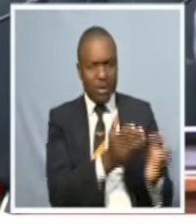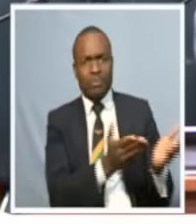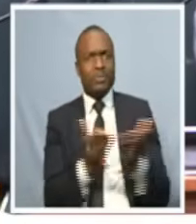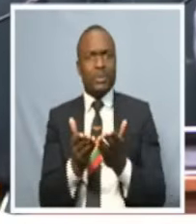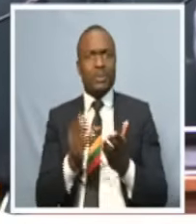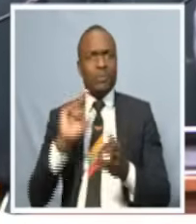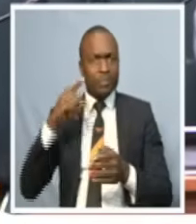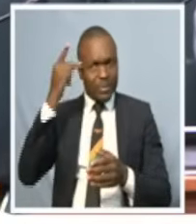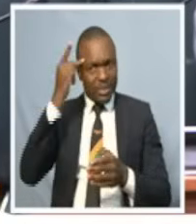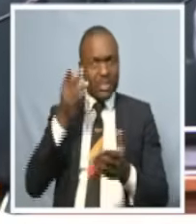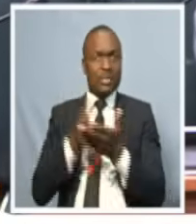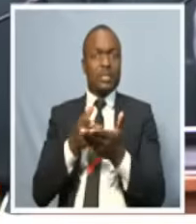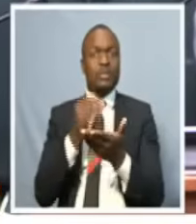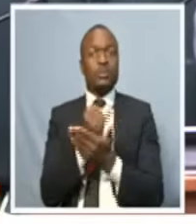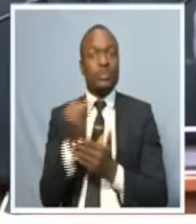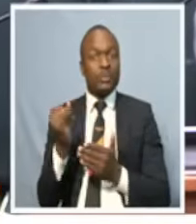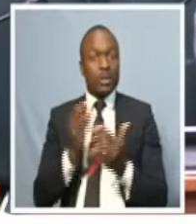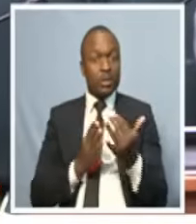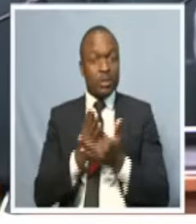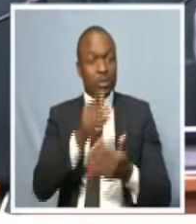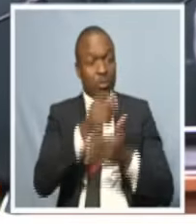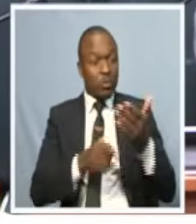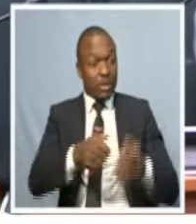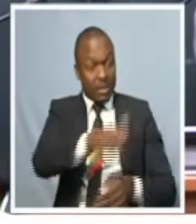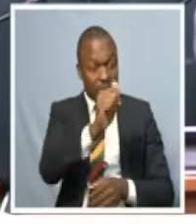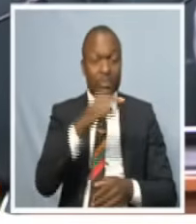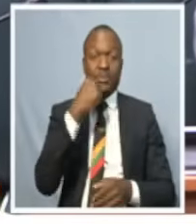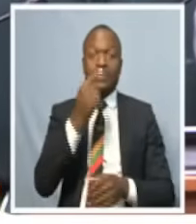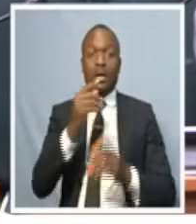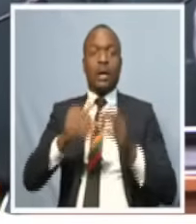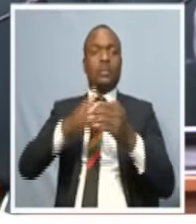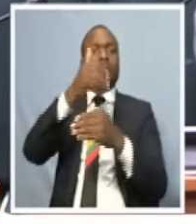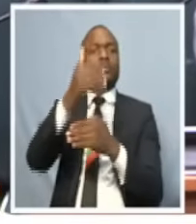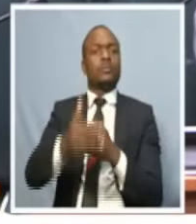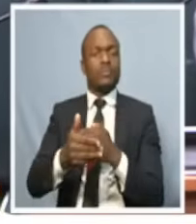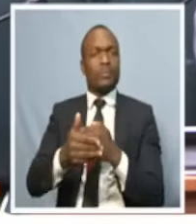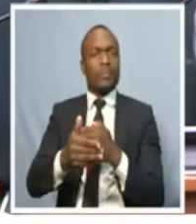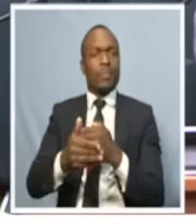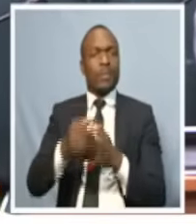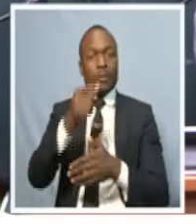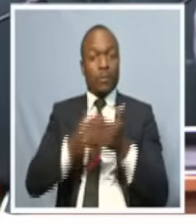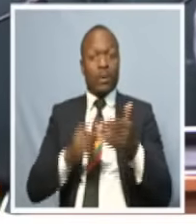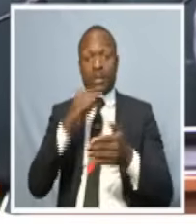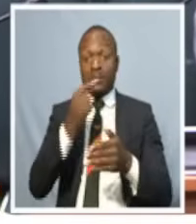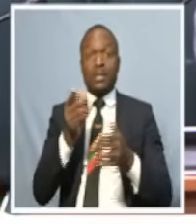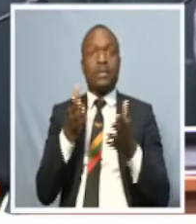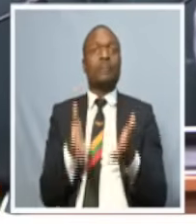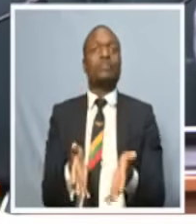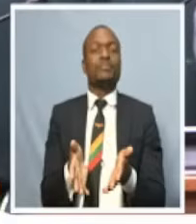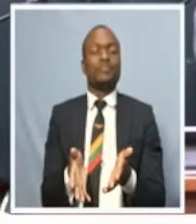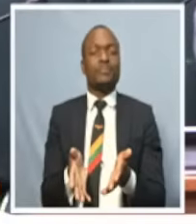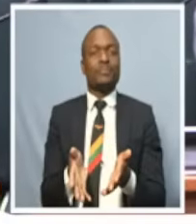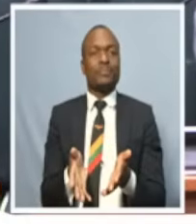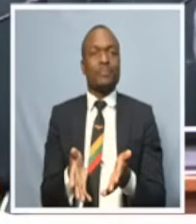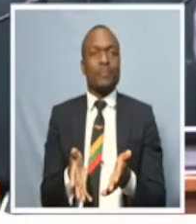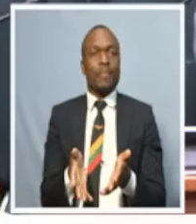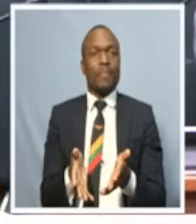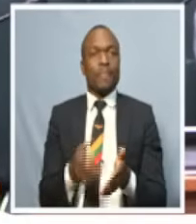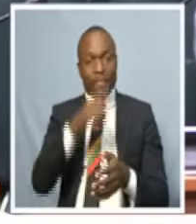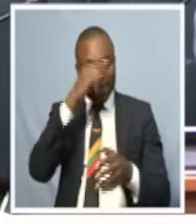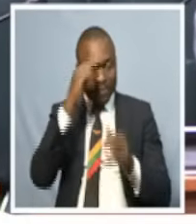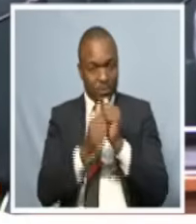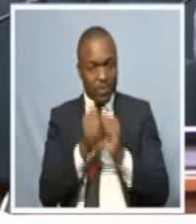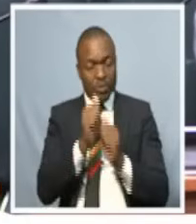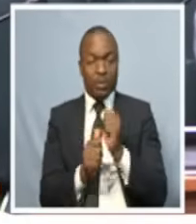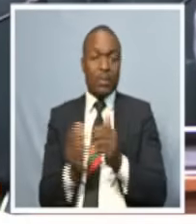politics in this matter. Through what they are saying outside and what they are saying here. And because